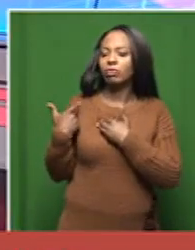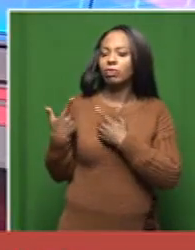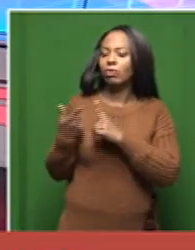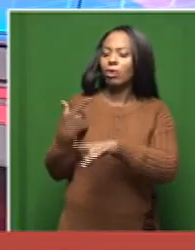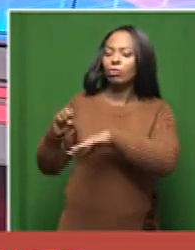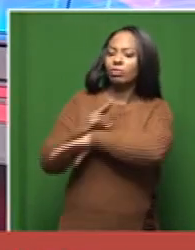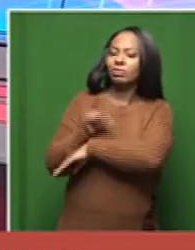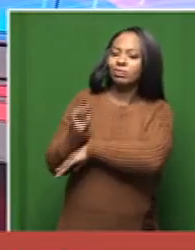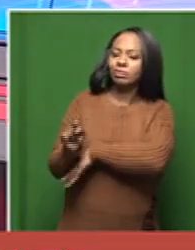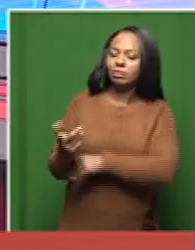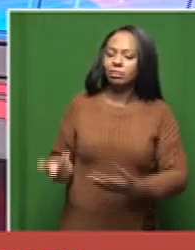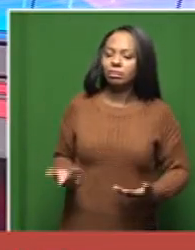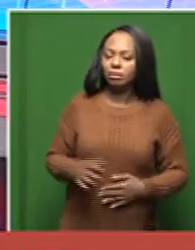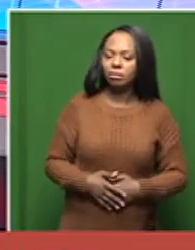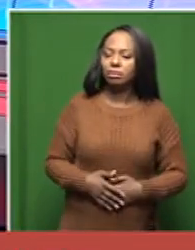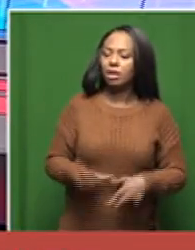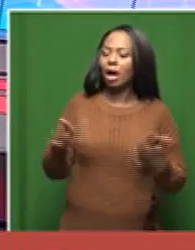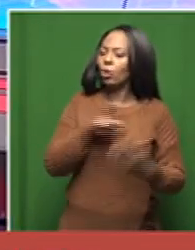for before?